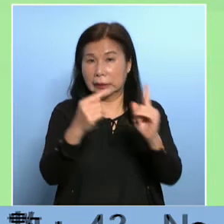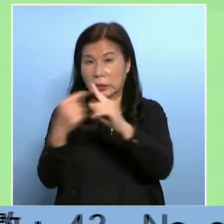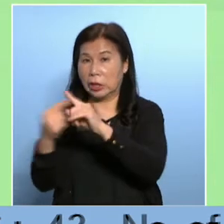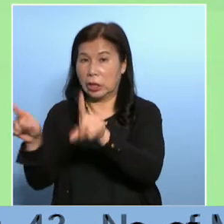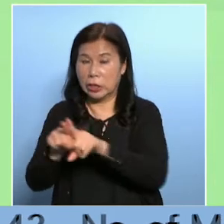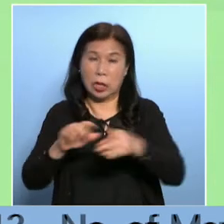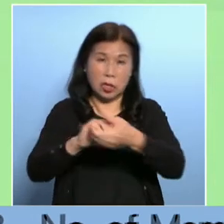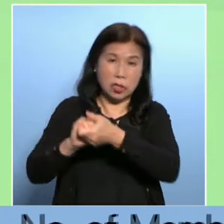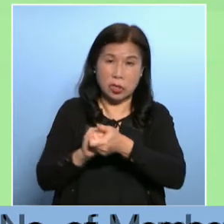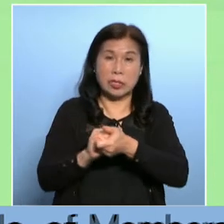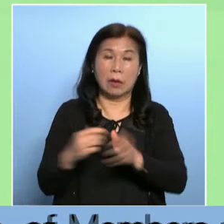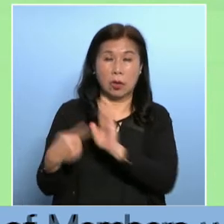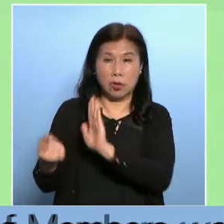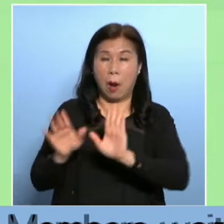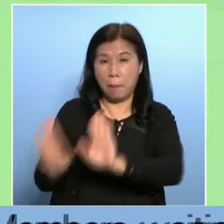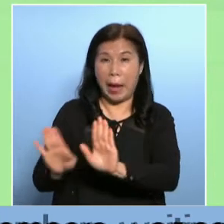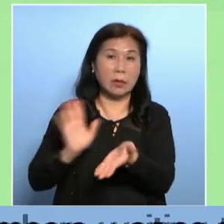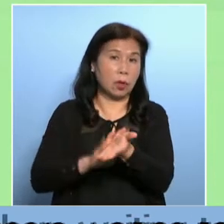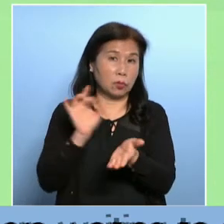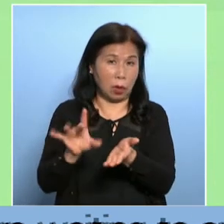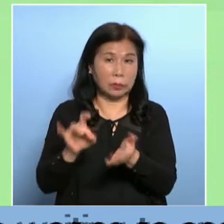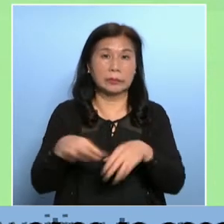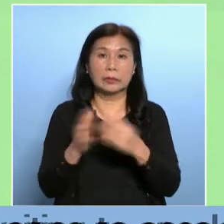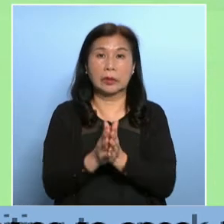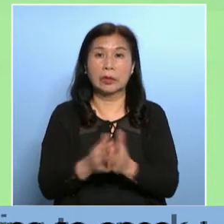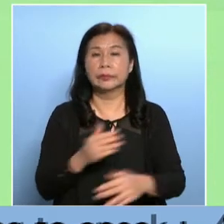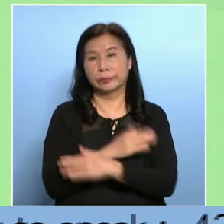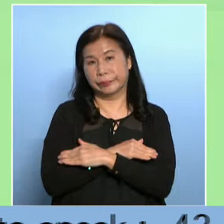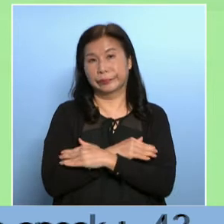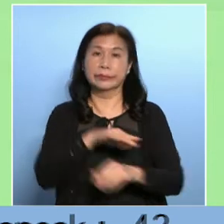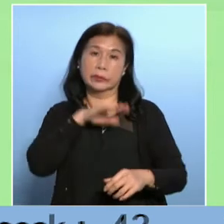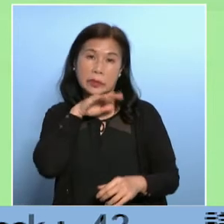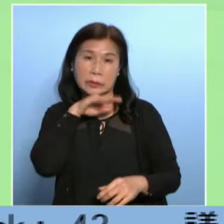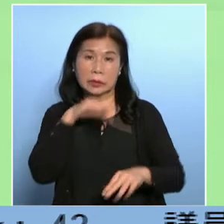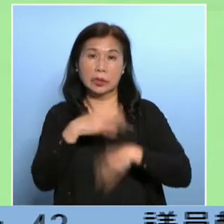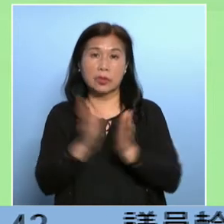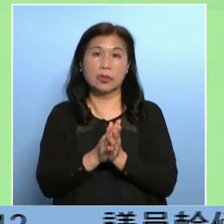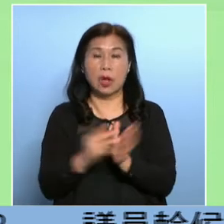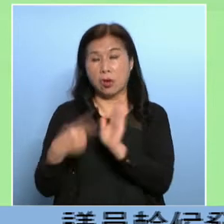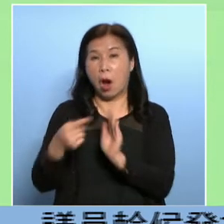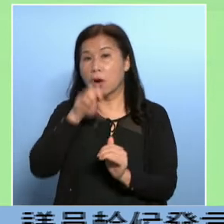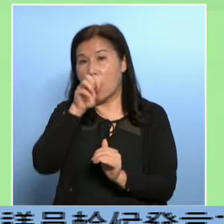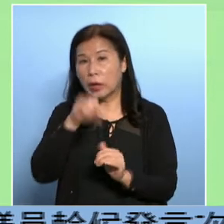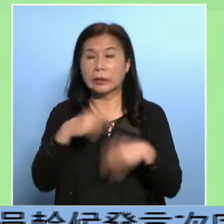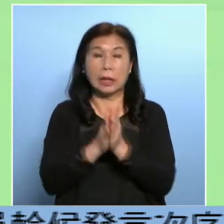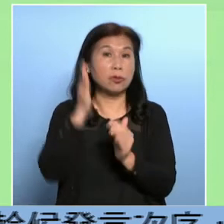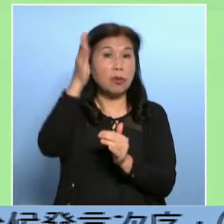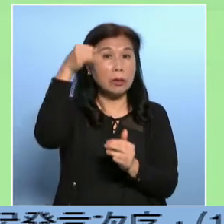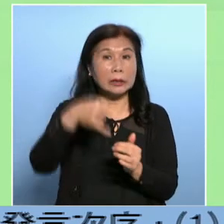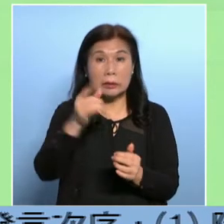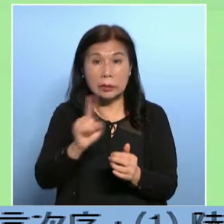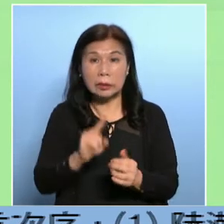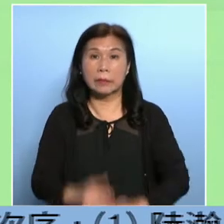We must put our hearts together to fight the epidemic. However, that doesn't mean that we should rest on our hands and just talking